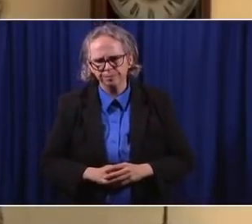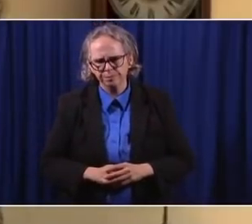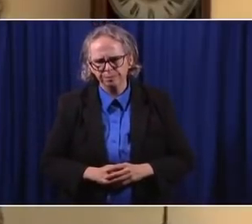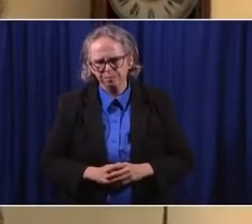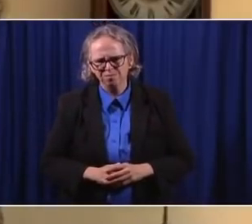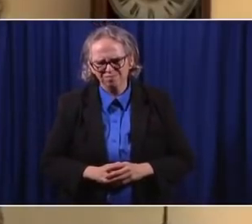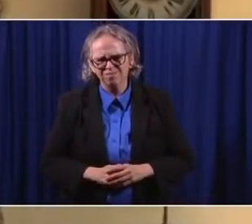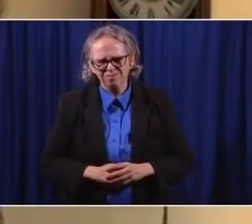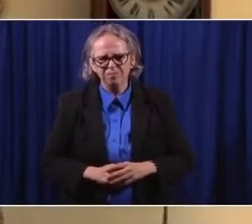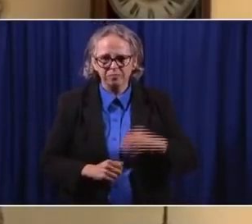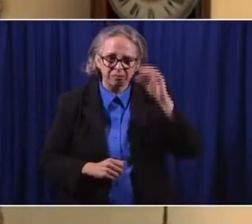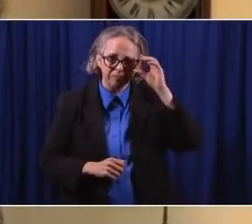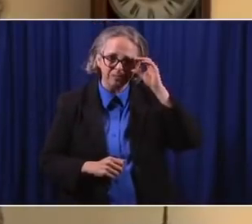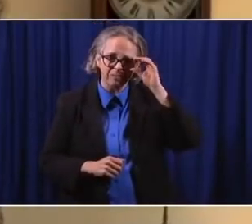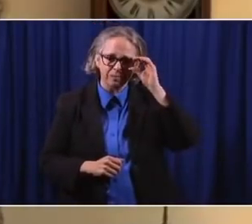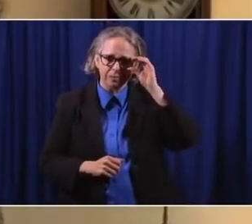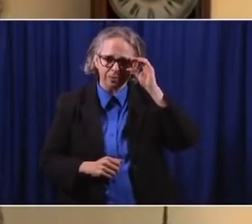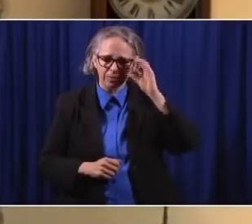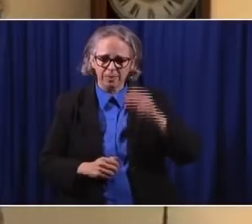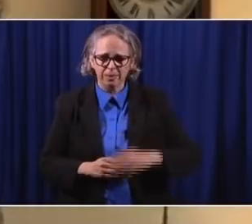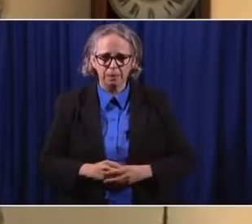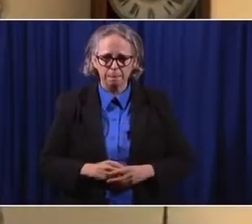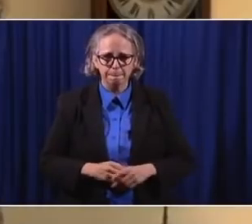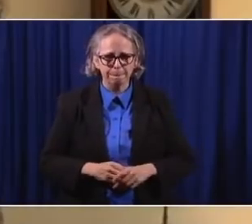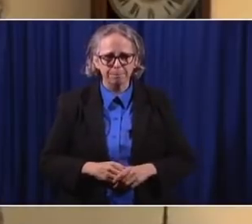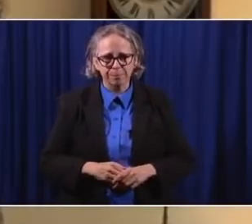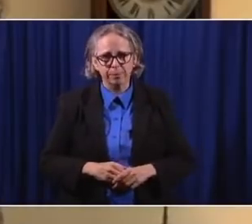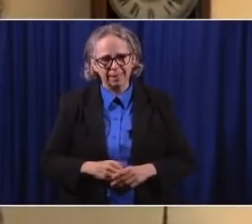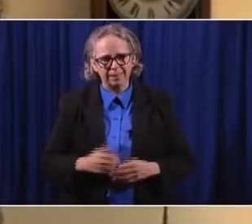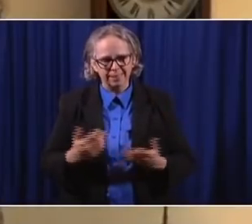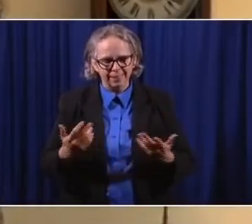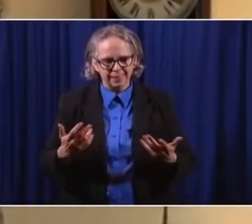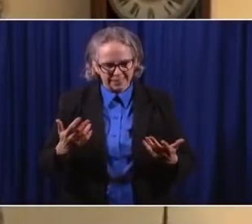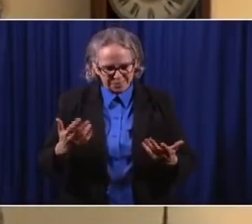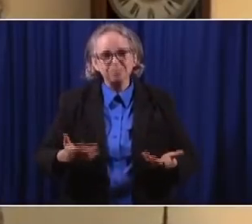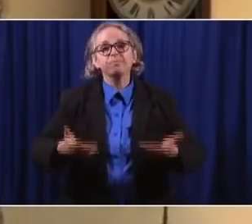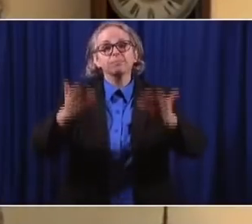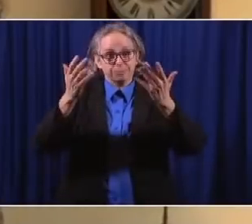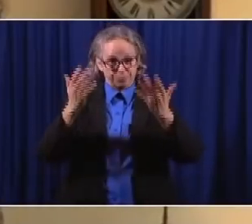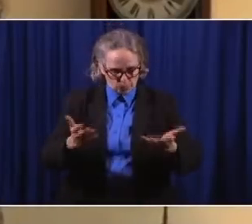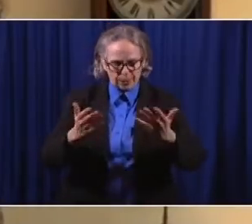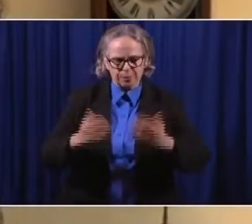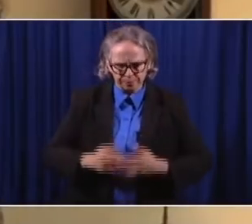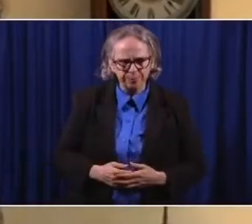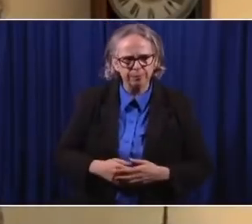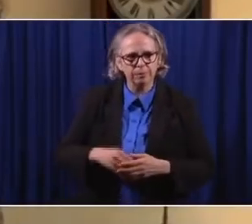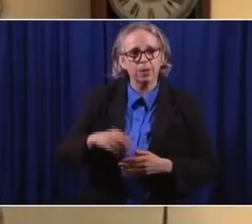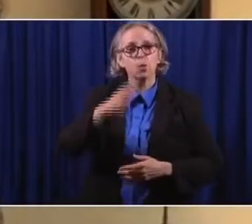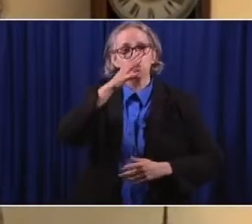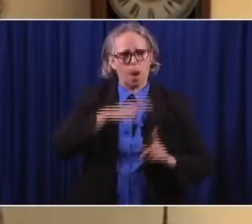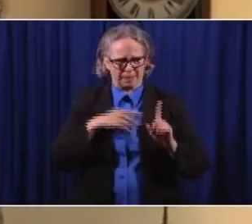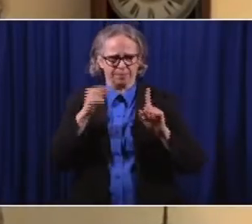learned about that. Is that the woman was approached